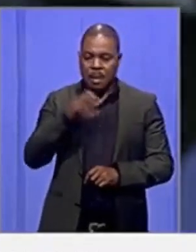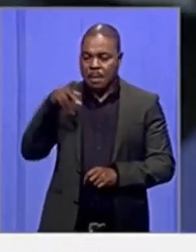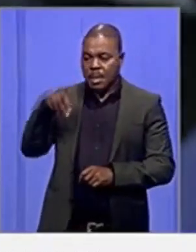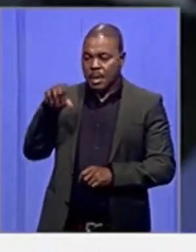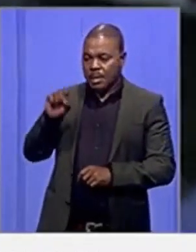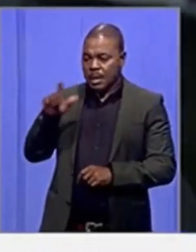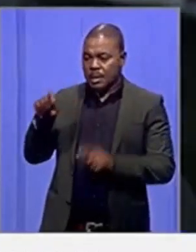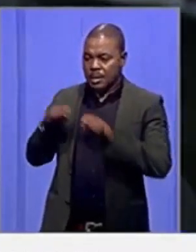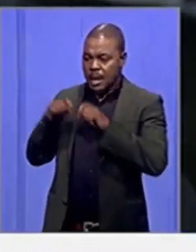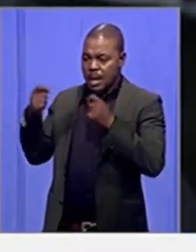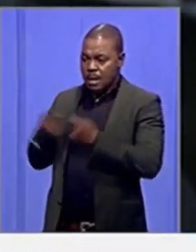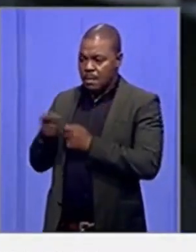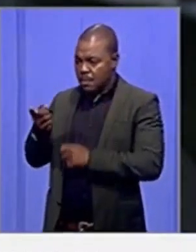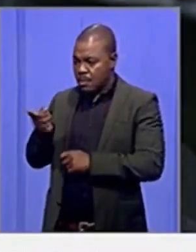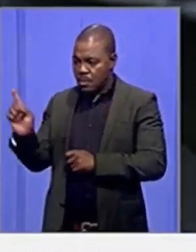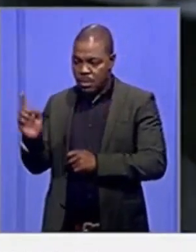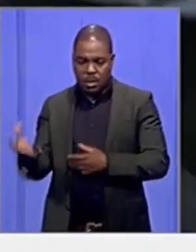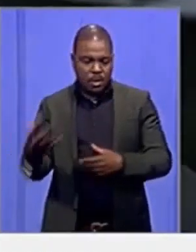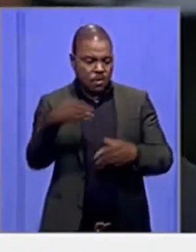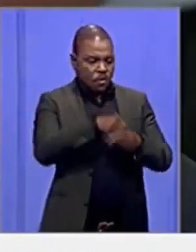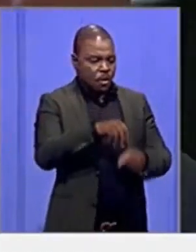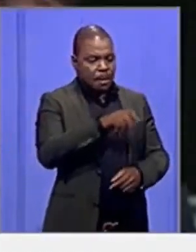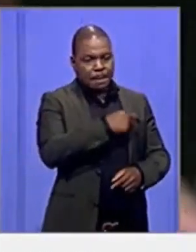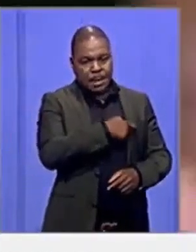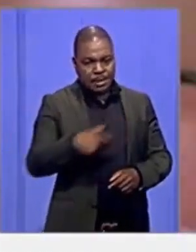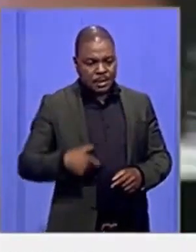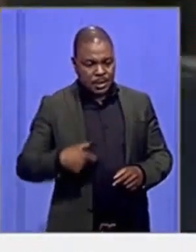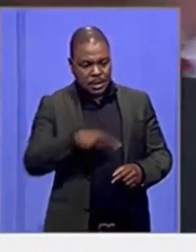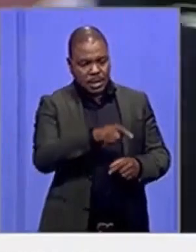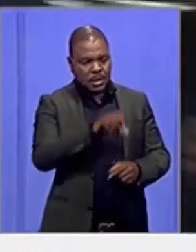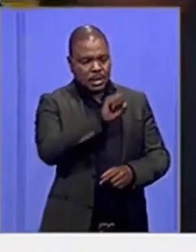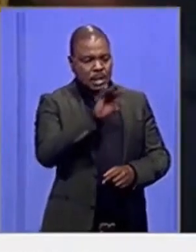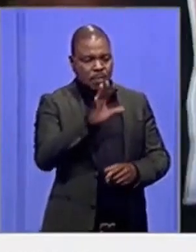PSL go tsenela dikgetho tsa boporesidente ba Safa.